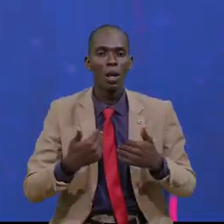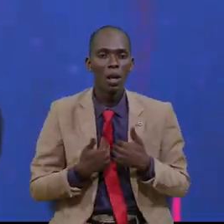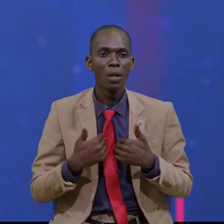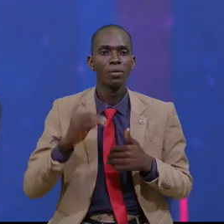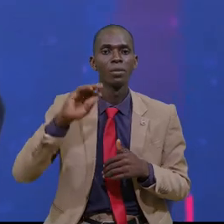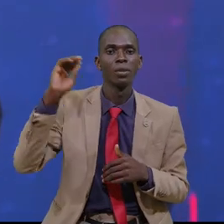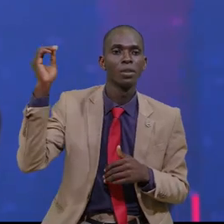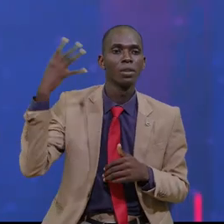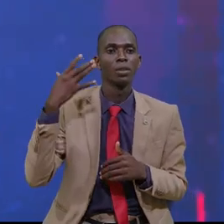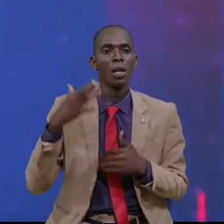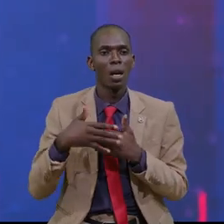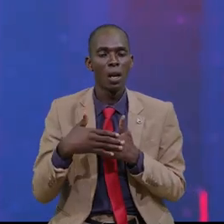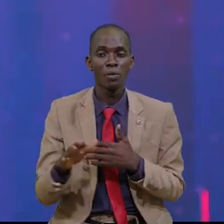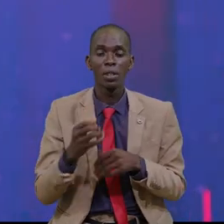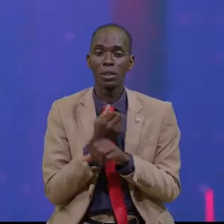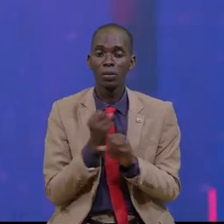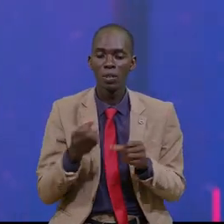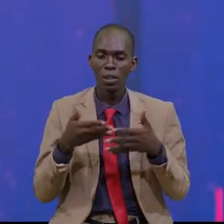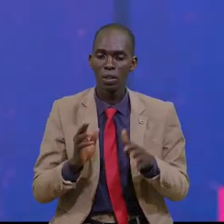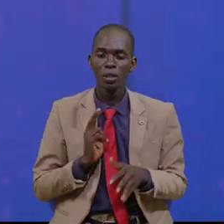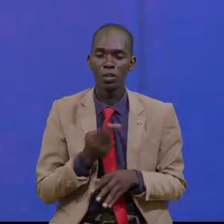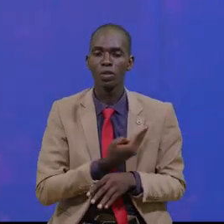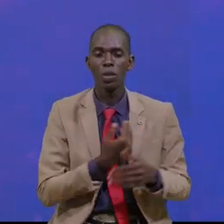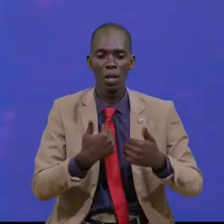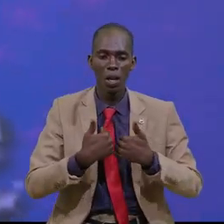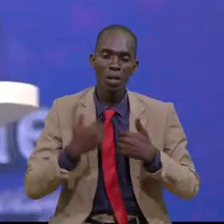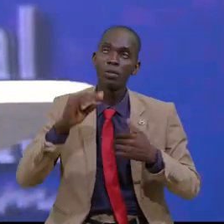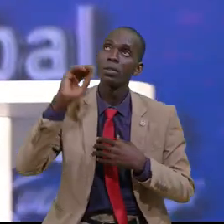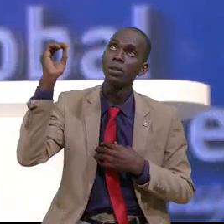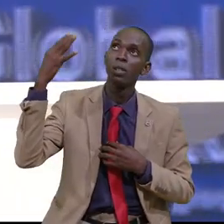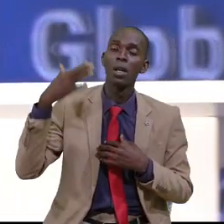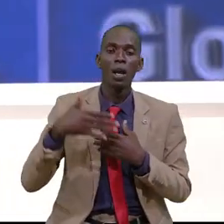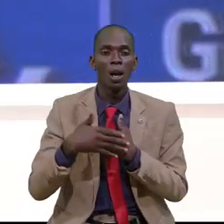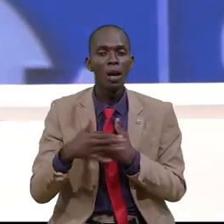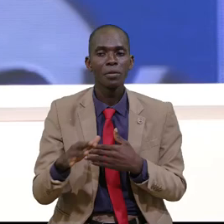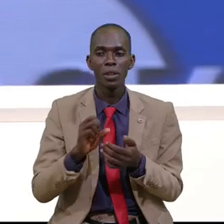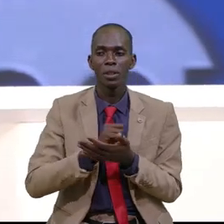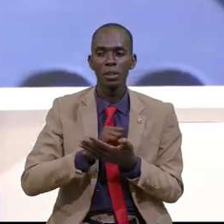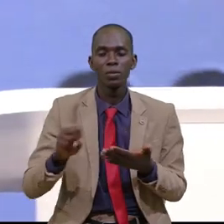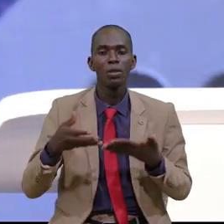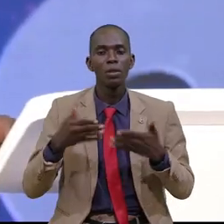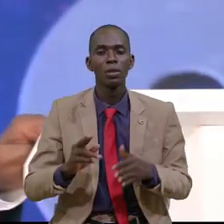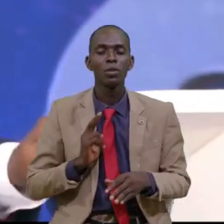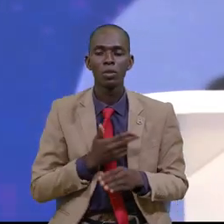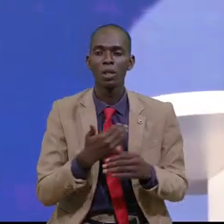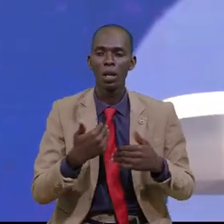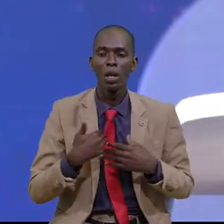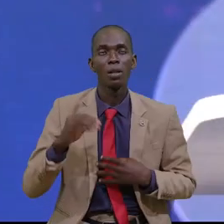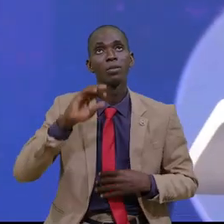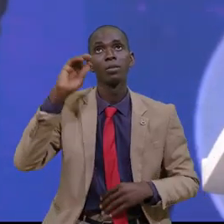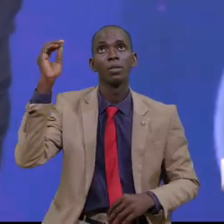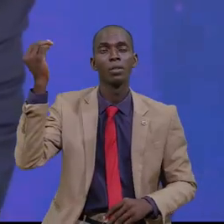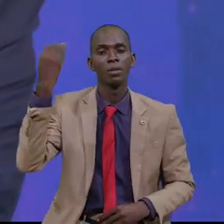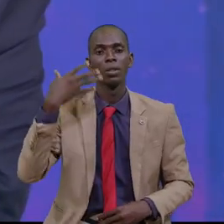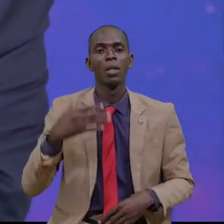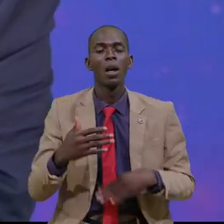After salvation, let us have grace. After sanctification, let us have grace.